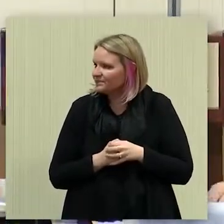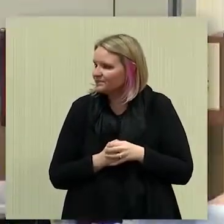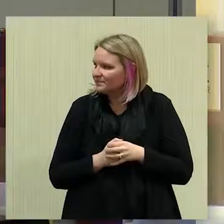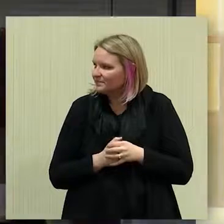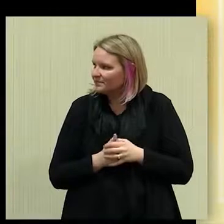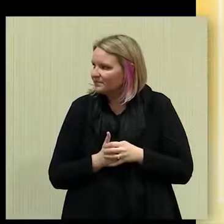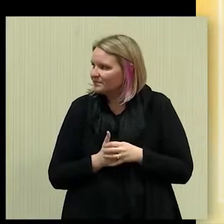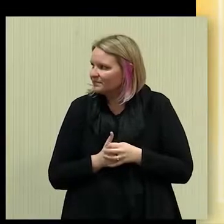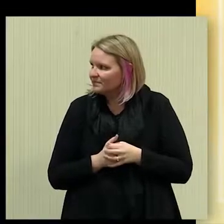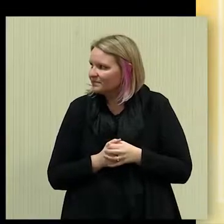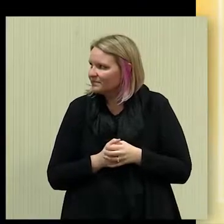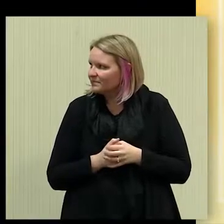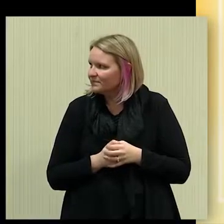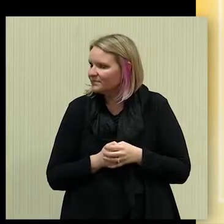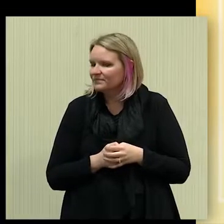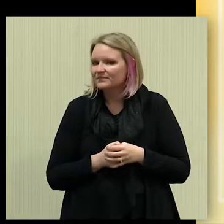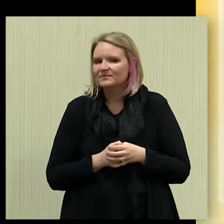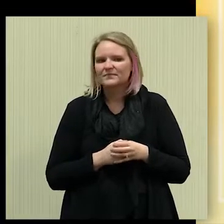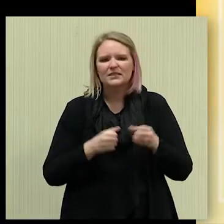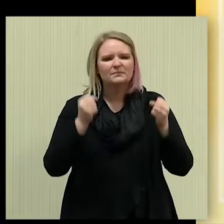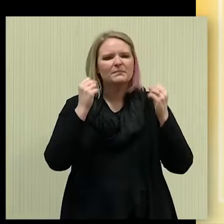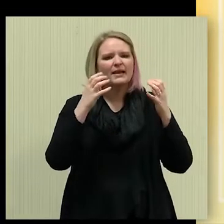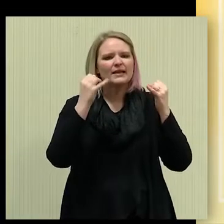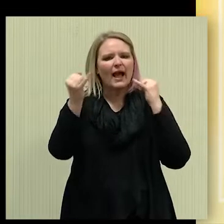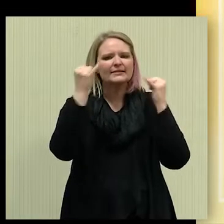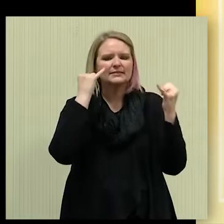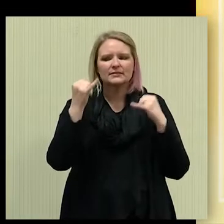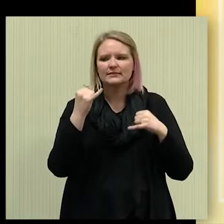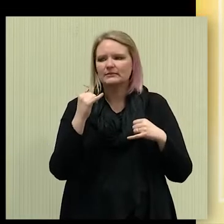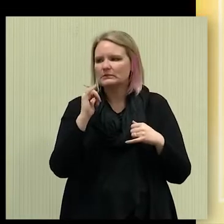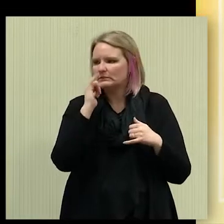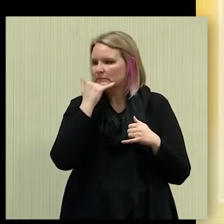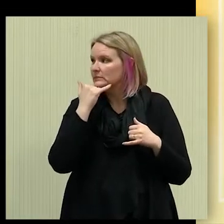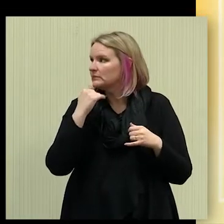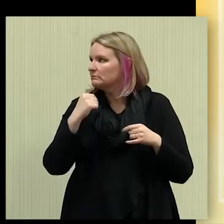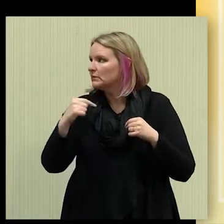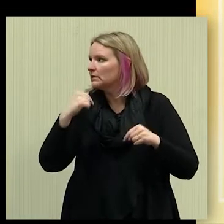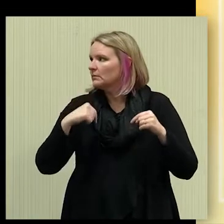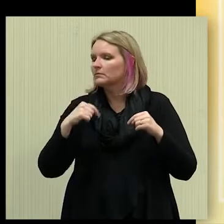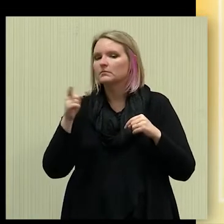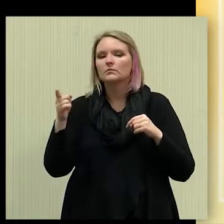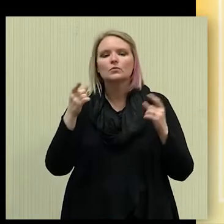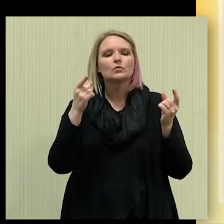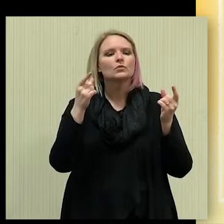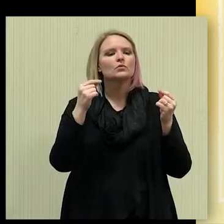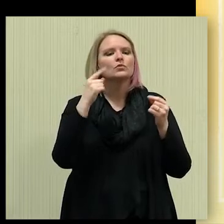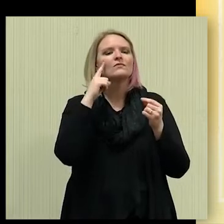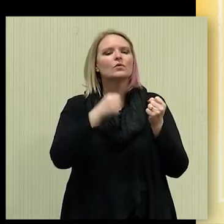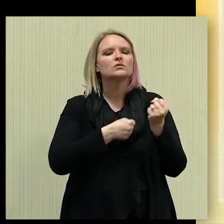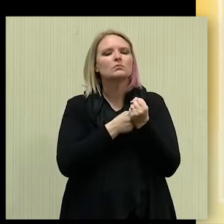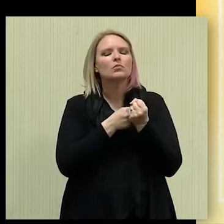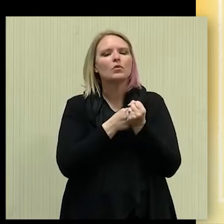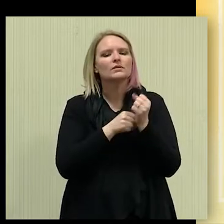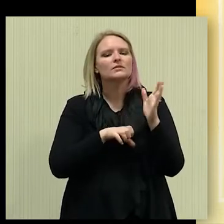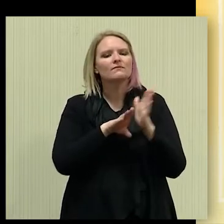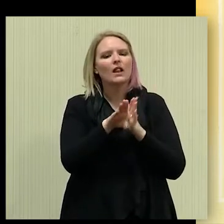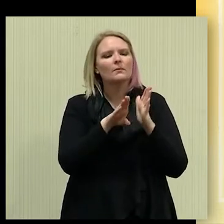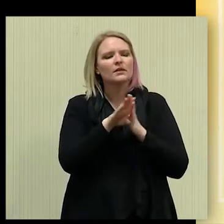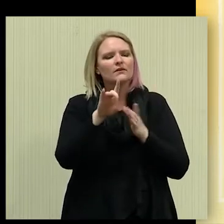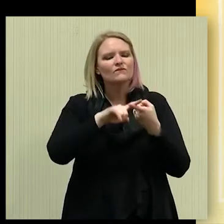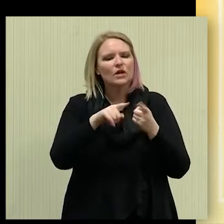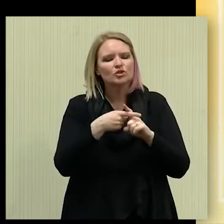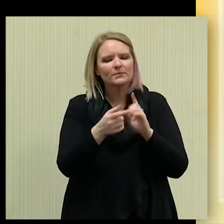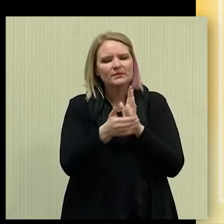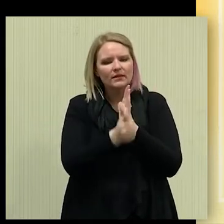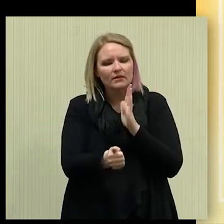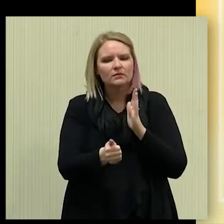Okay, there are also lots of ideas, about things you can do to support the development of friendship